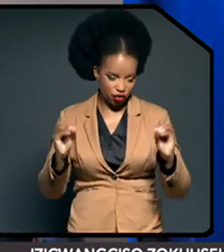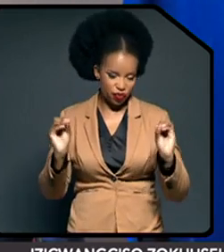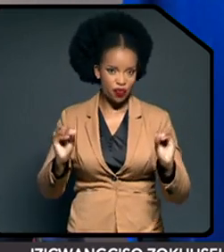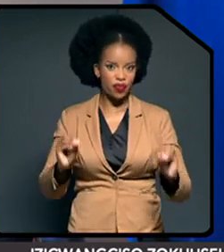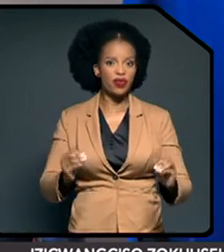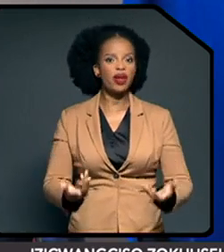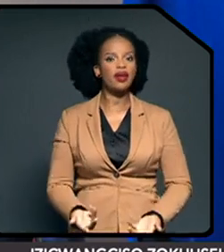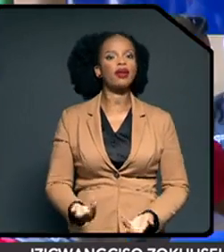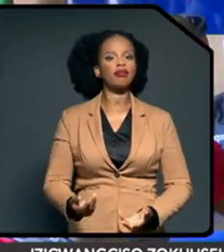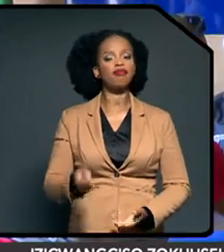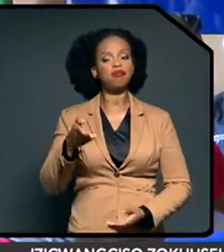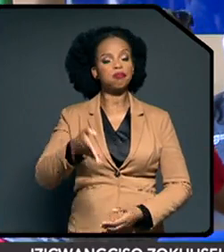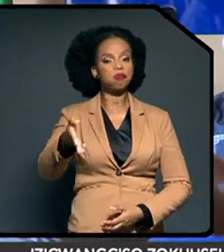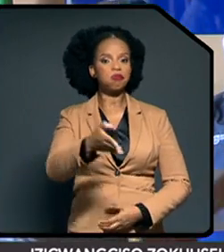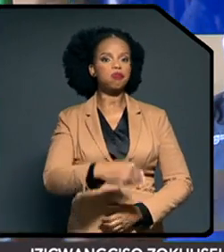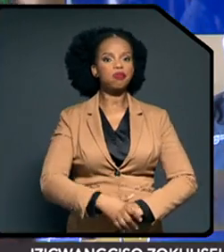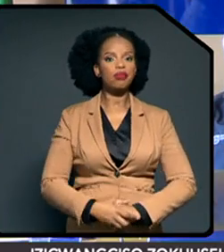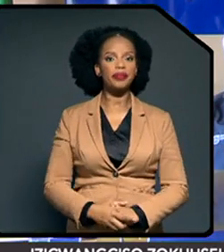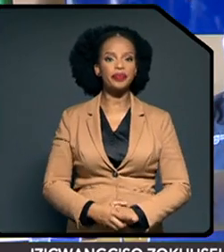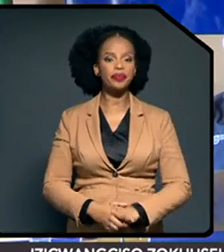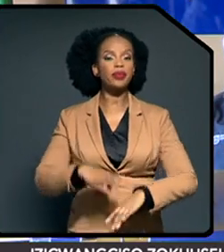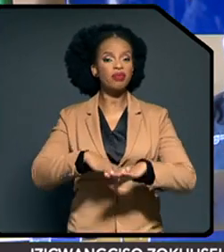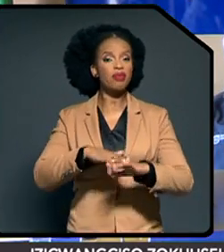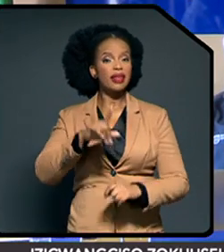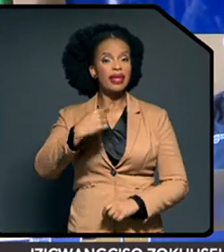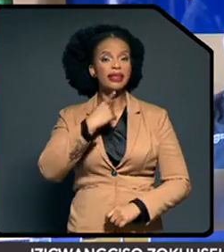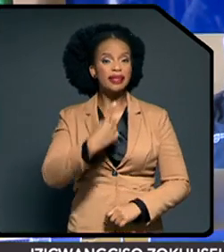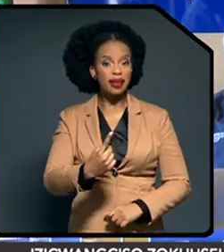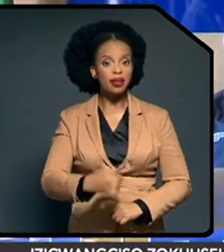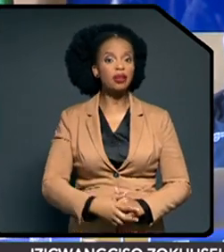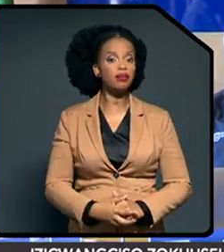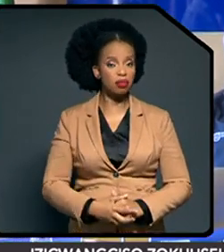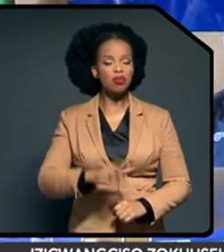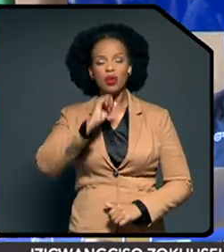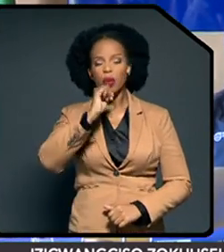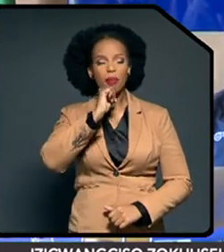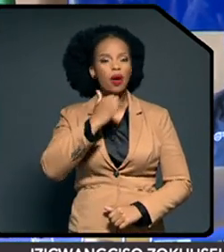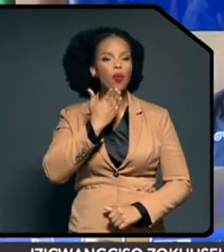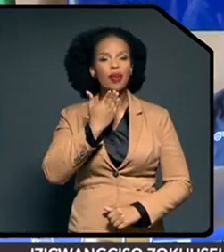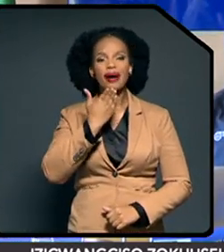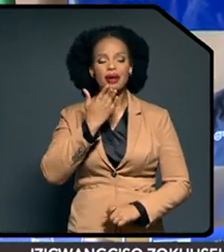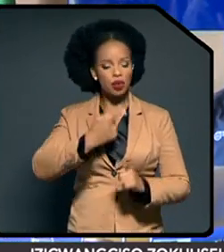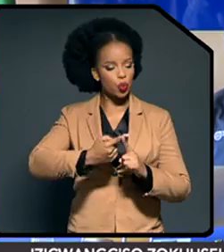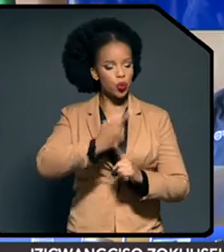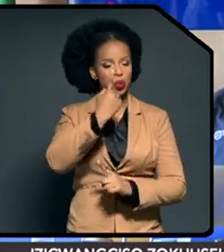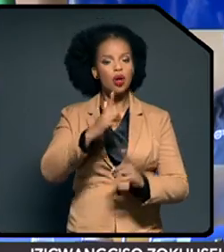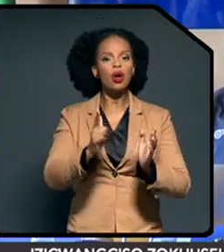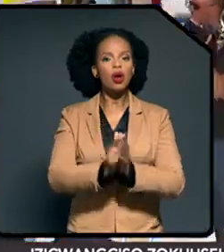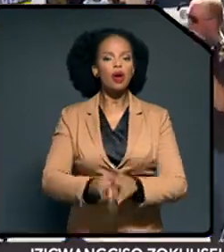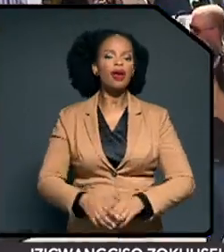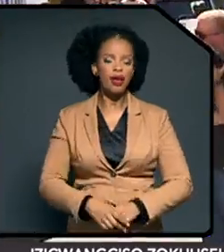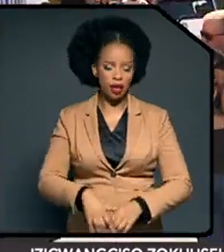are operational ready. Ukugxininisile ke kambe ukuba nabani na owaphula umthetho uza kudibana nembila